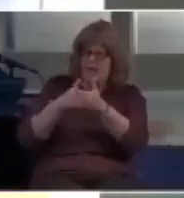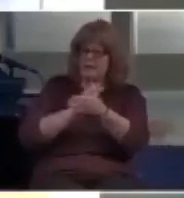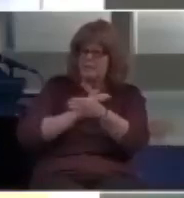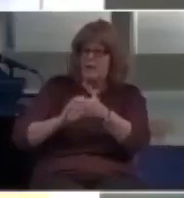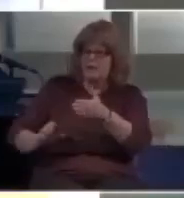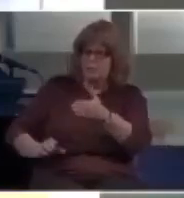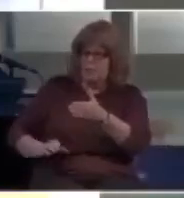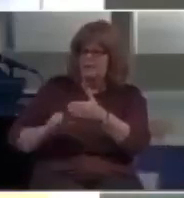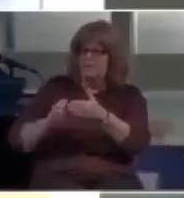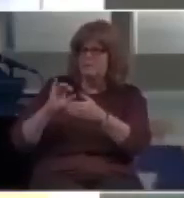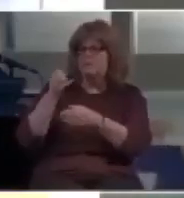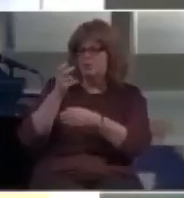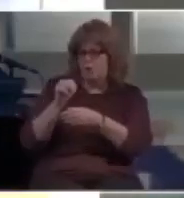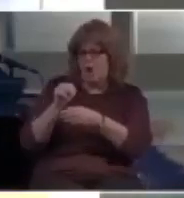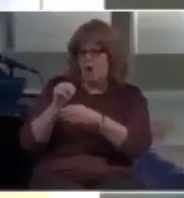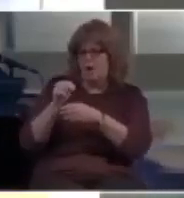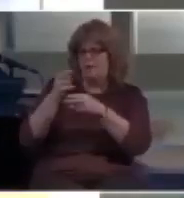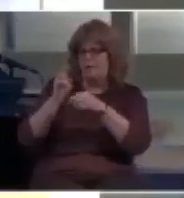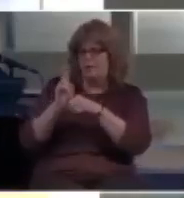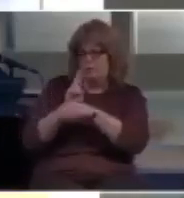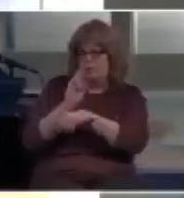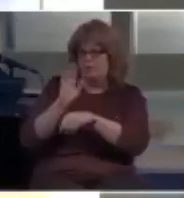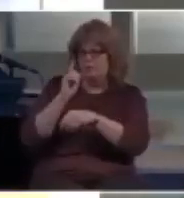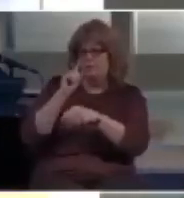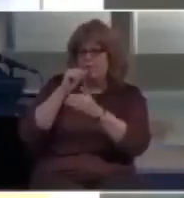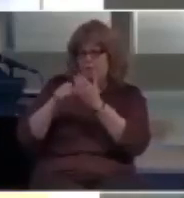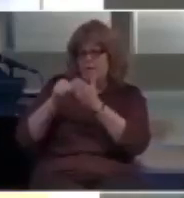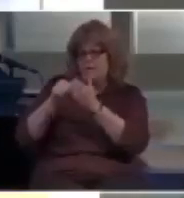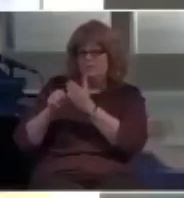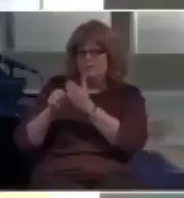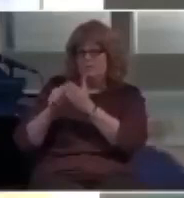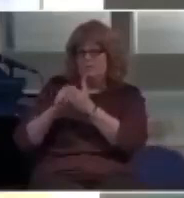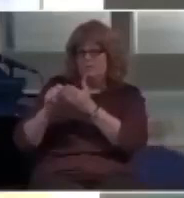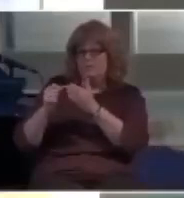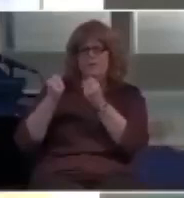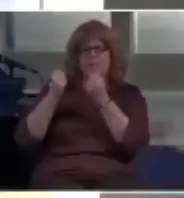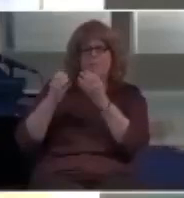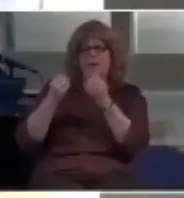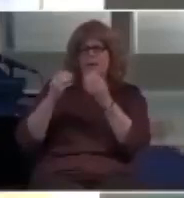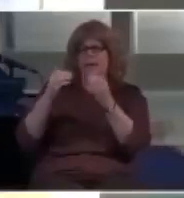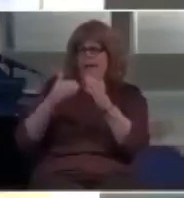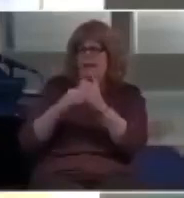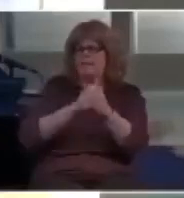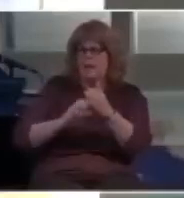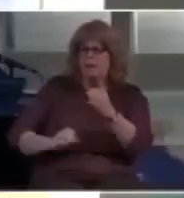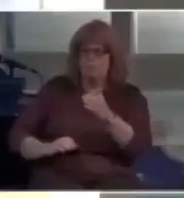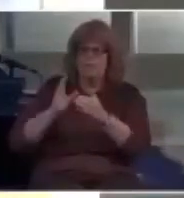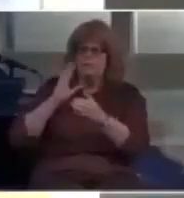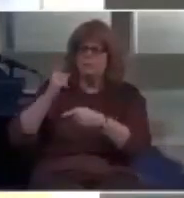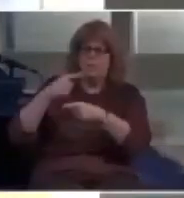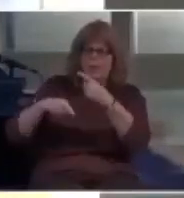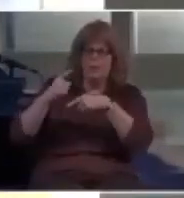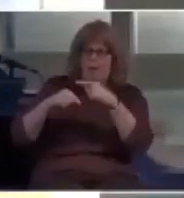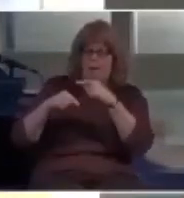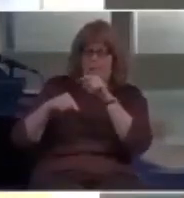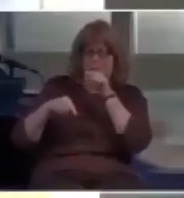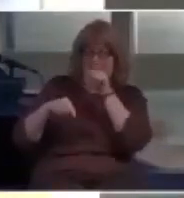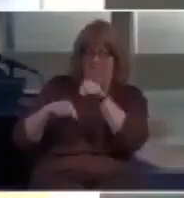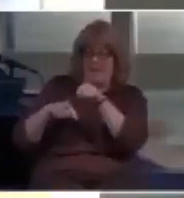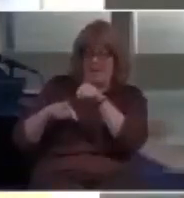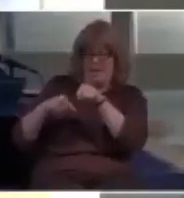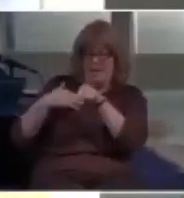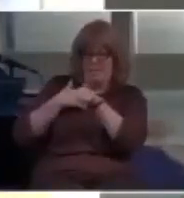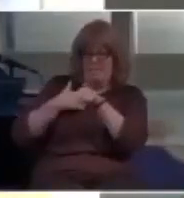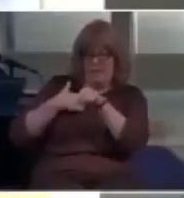name John gives to him in his letters. He says that there are many Antichrists coming, and this one is